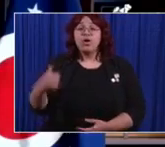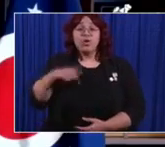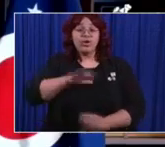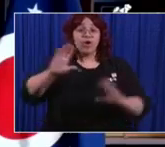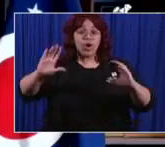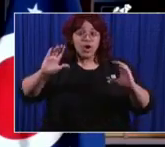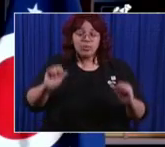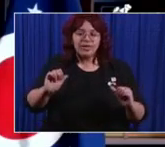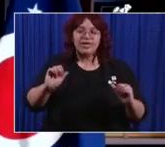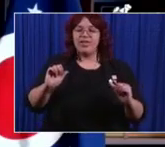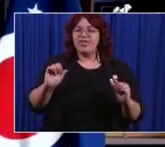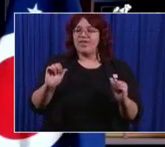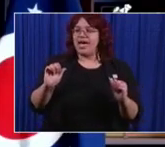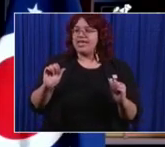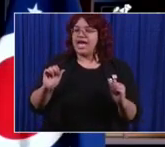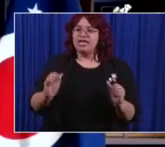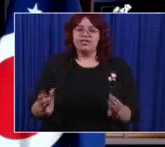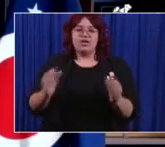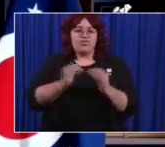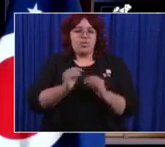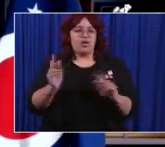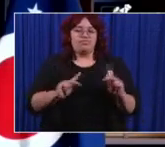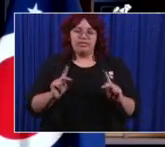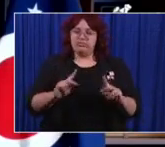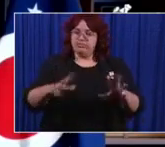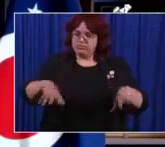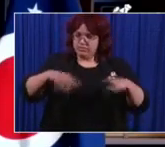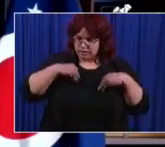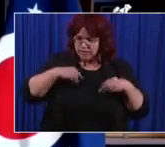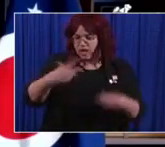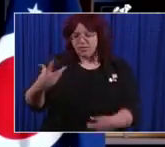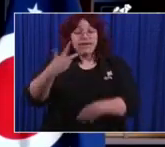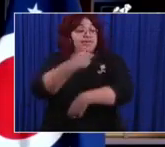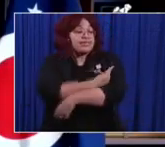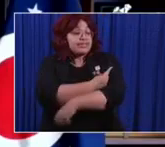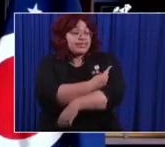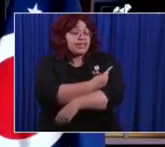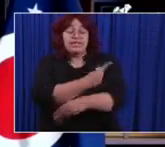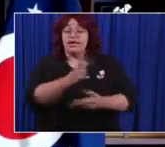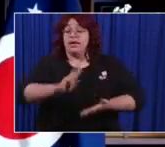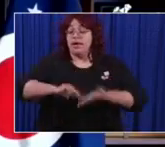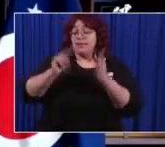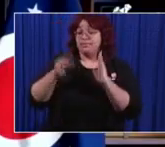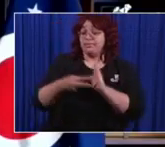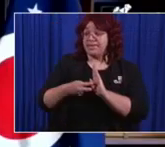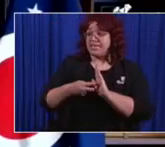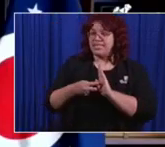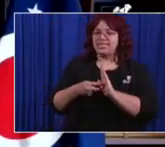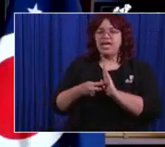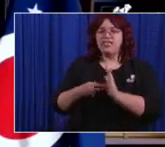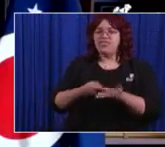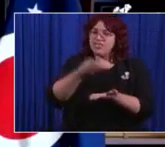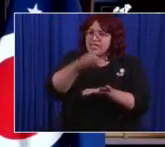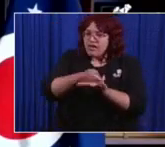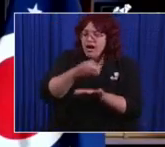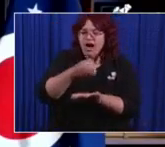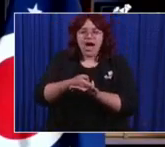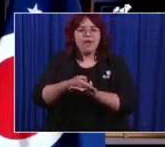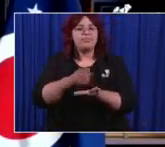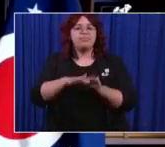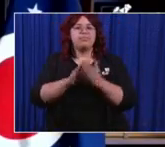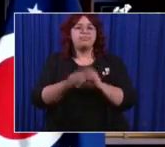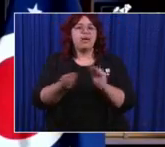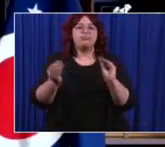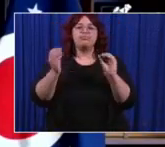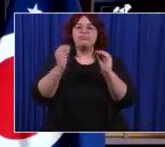up, getting vaccinated, and employers are creating jobs, we'll get this economy moving even faster